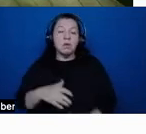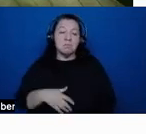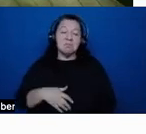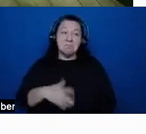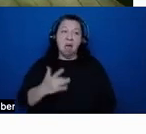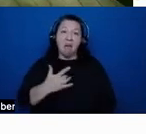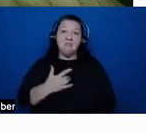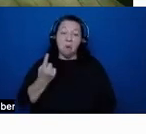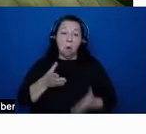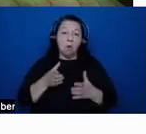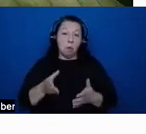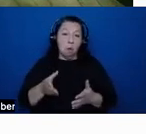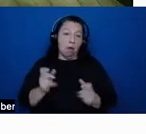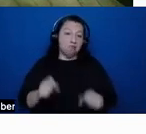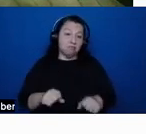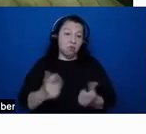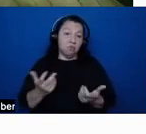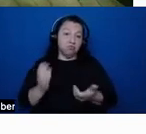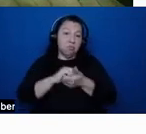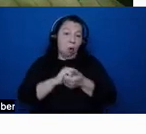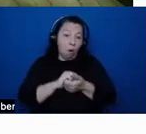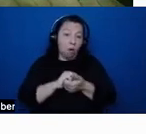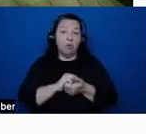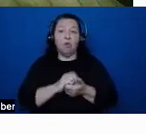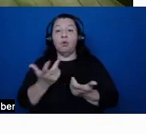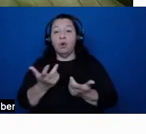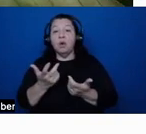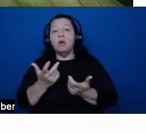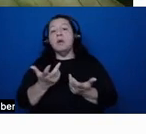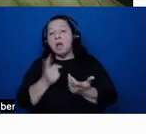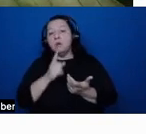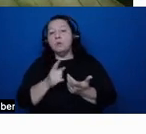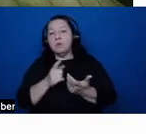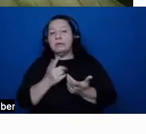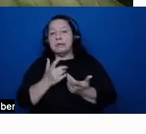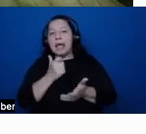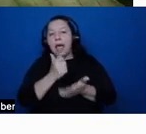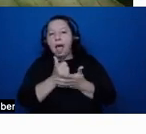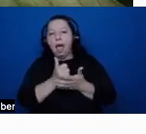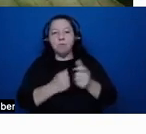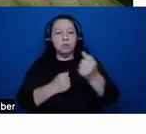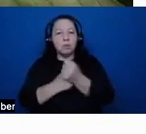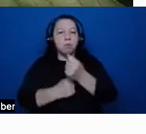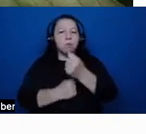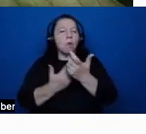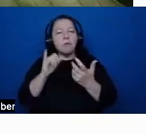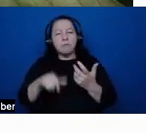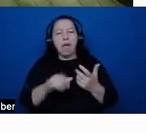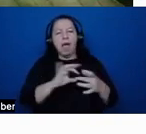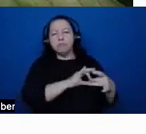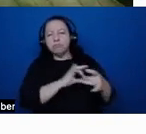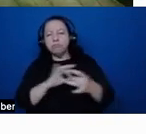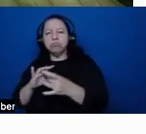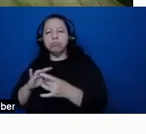can, I guess, partner and sort of bridge some of that, because like, if we're bringing in someone from a